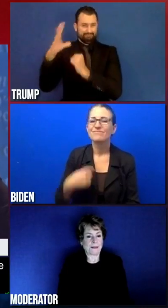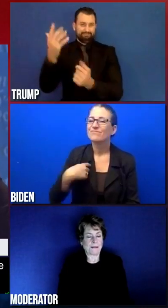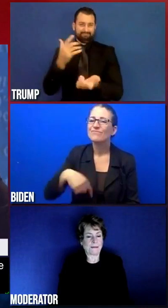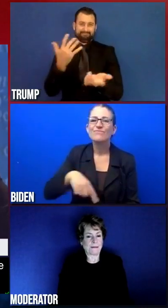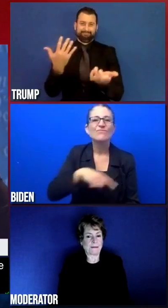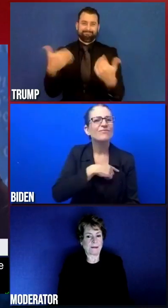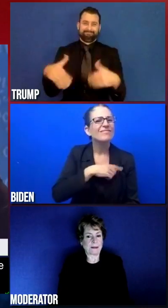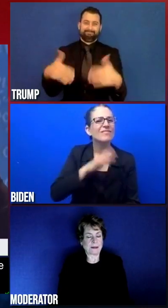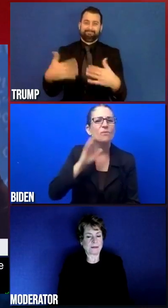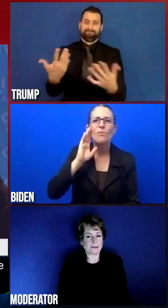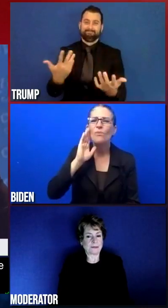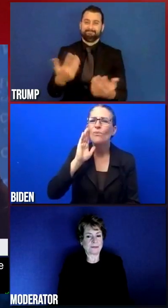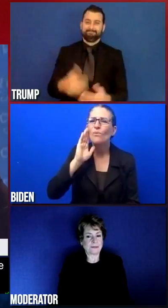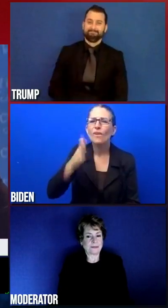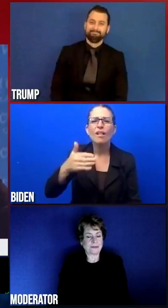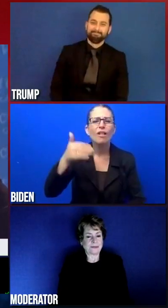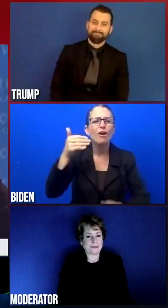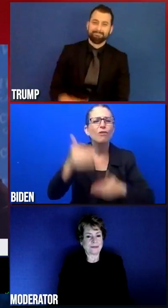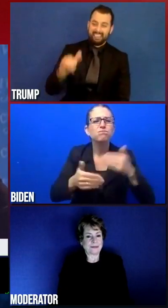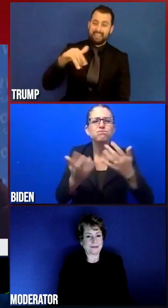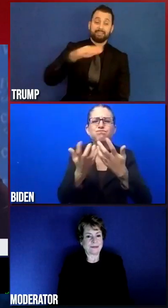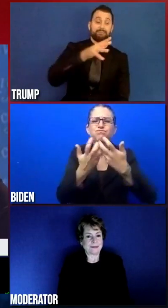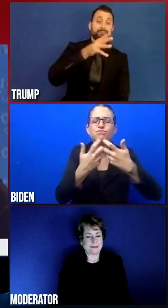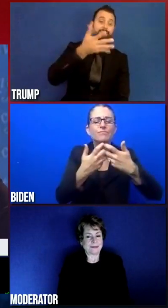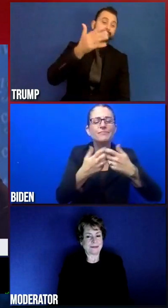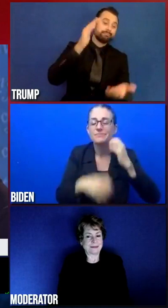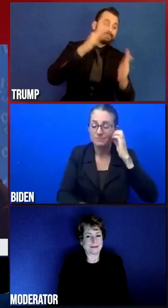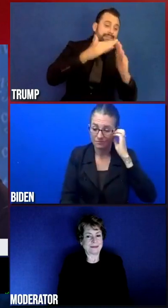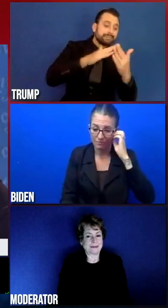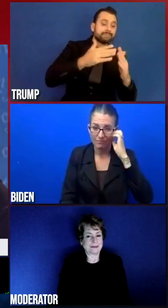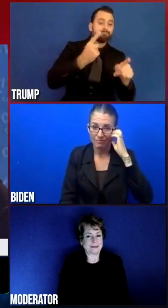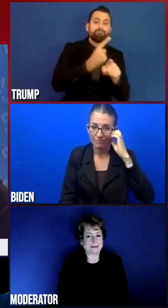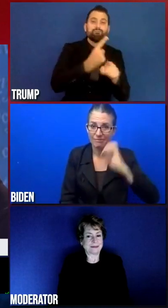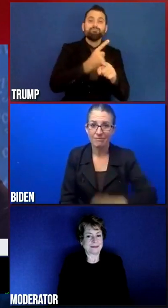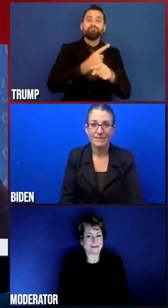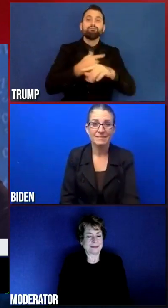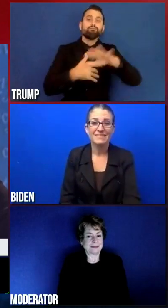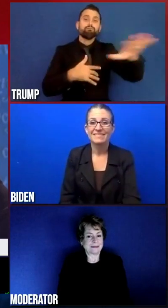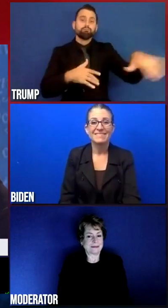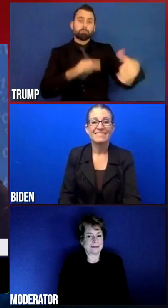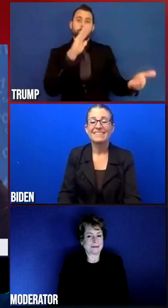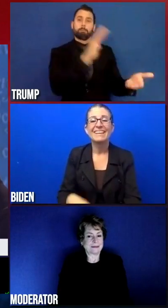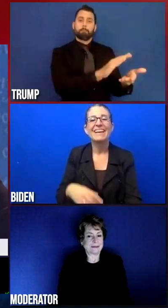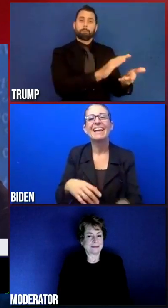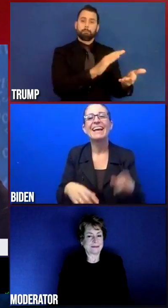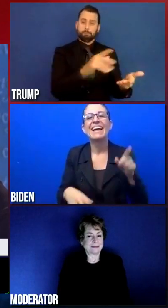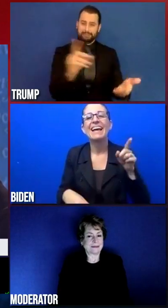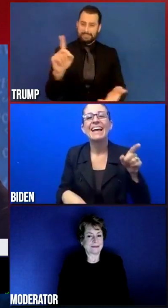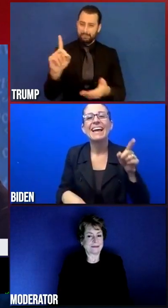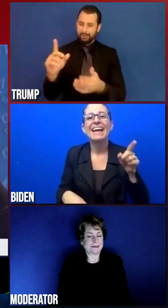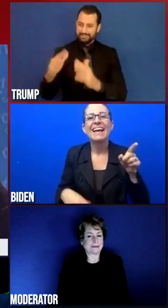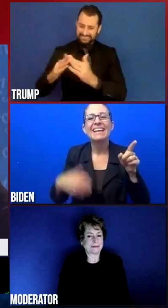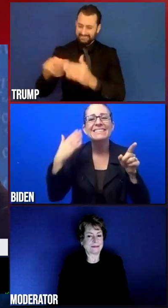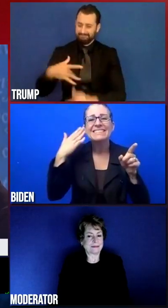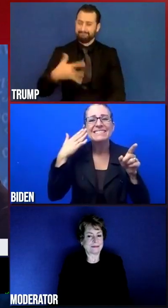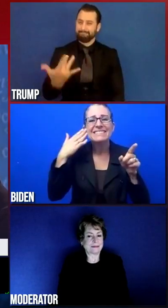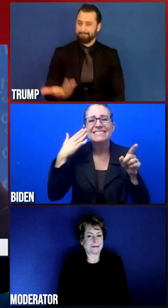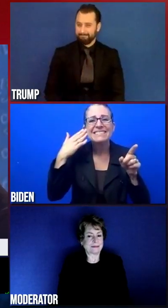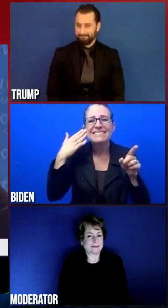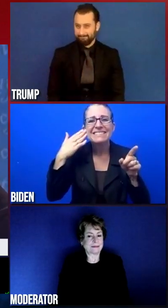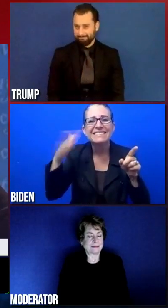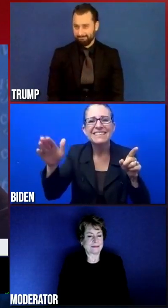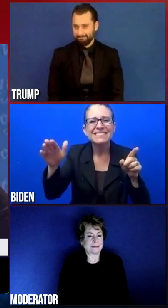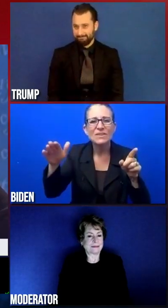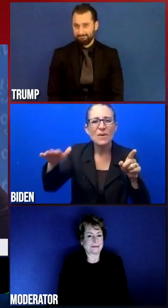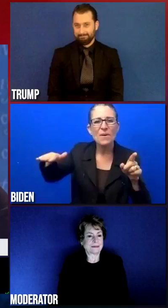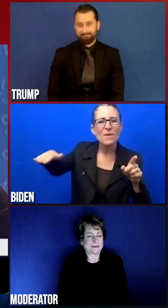be gone, and you would see problems like you've never seen. He would know a suburb unless he took a wrong turn. Oh, I know suburbs. He would not. So much Go ahead. Wait